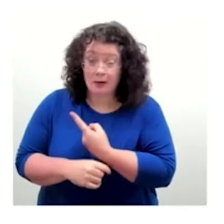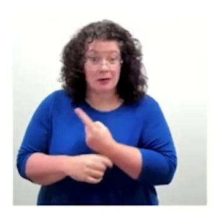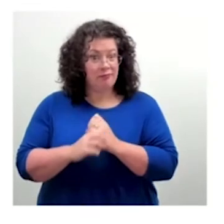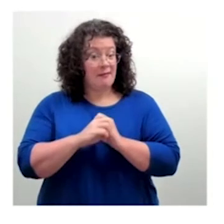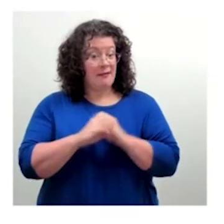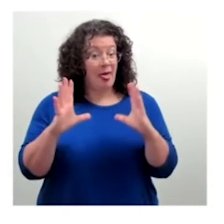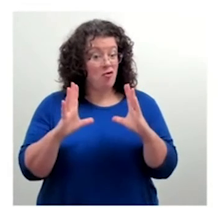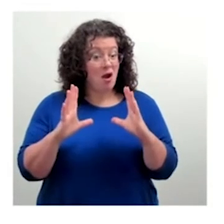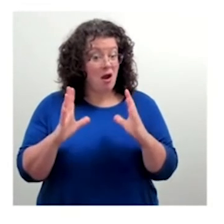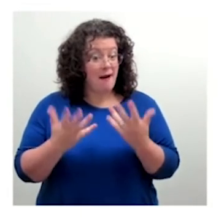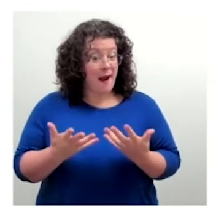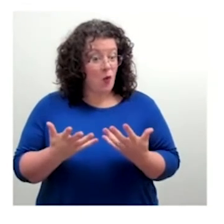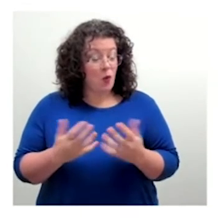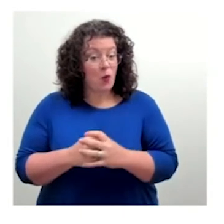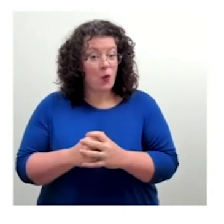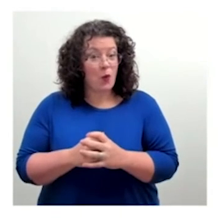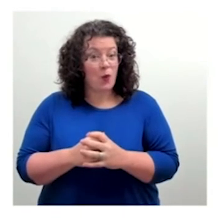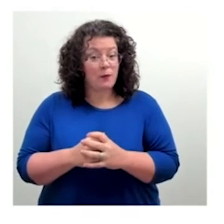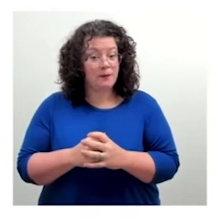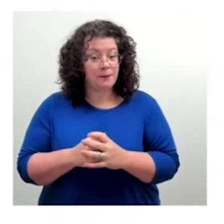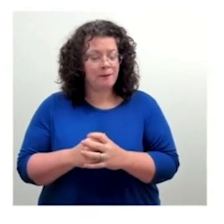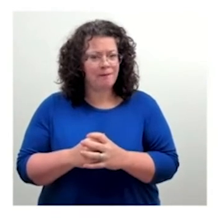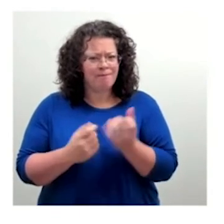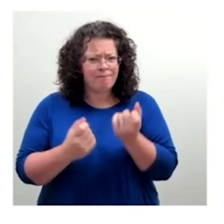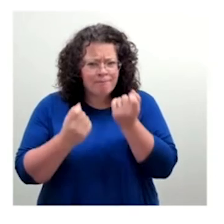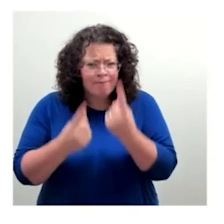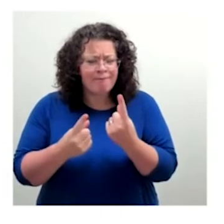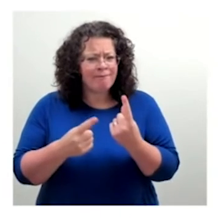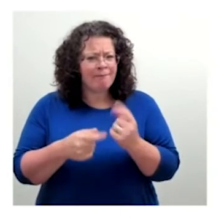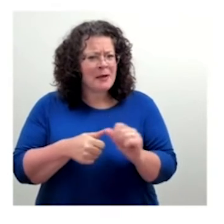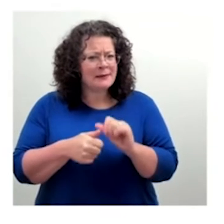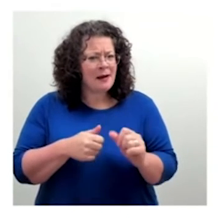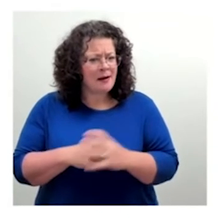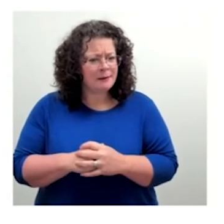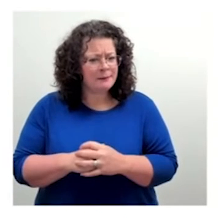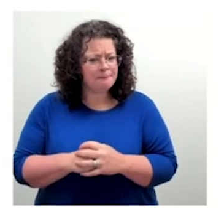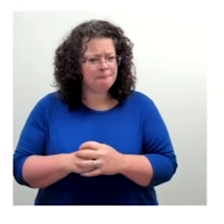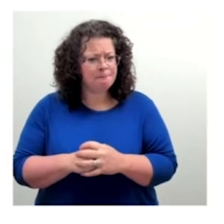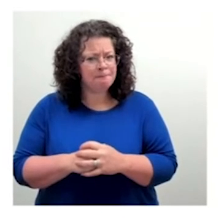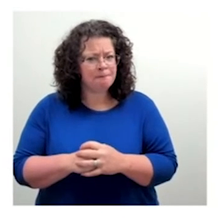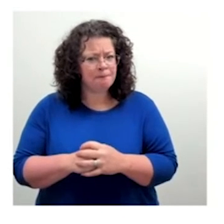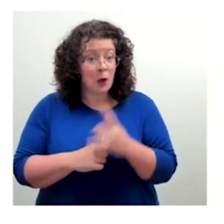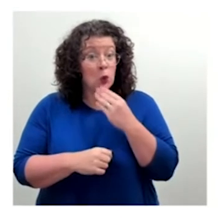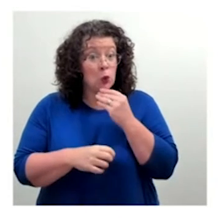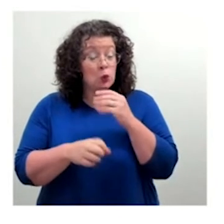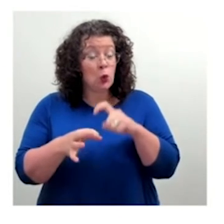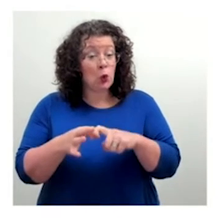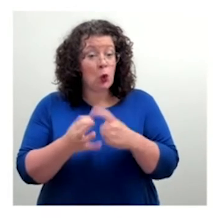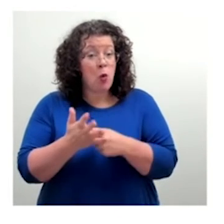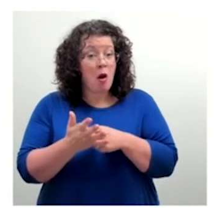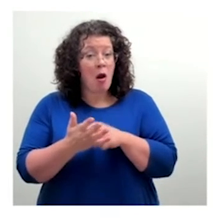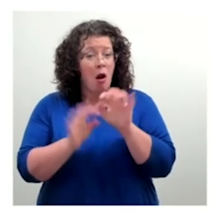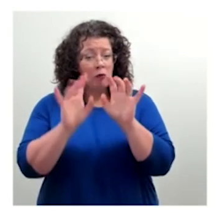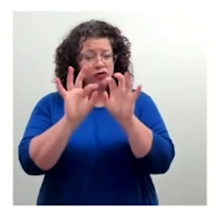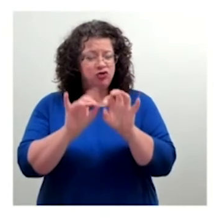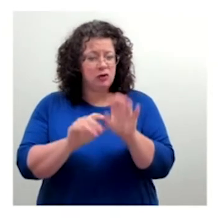QR code here and have a look at this on your mobile. And again, hopefully you will come to the same conclusion that having gone through that process of blurring it,